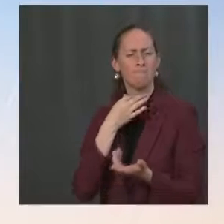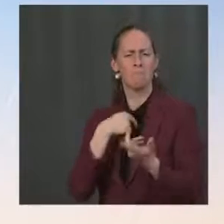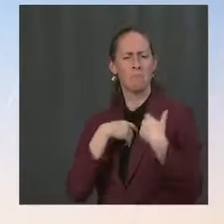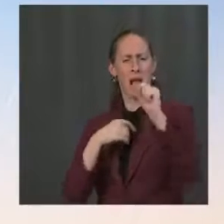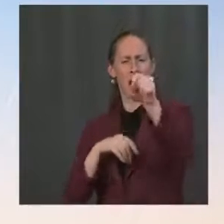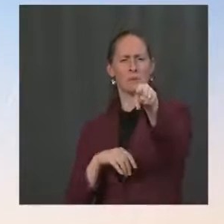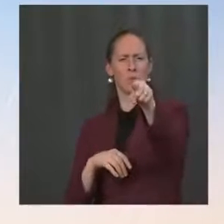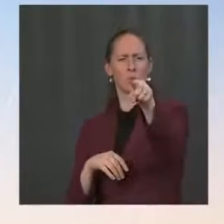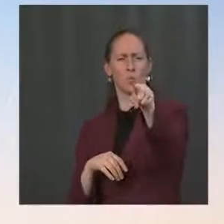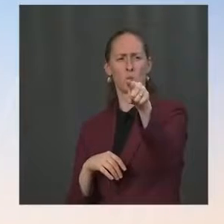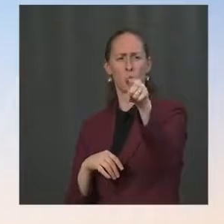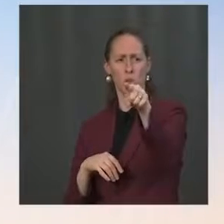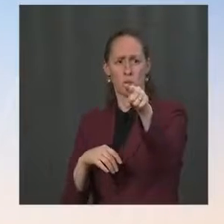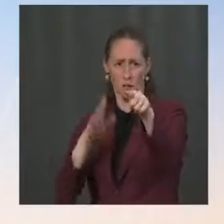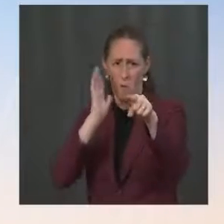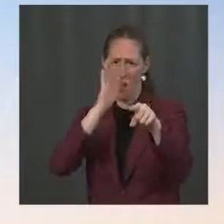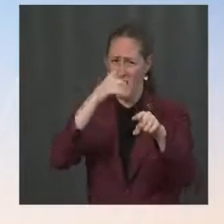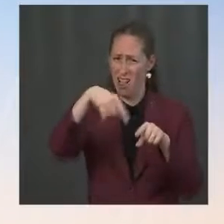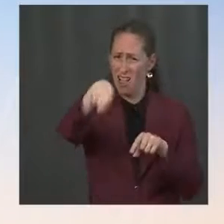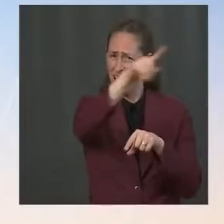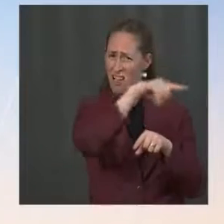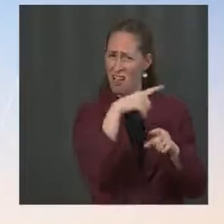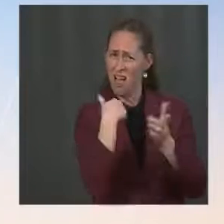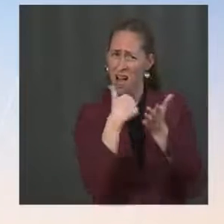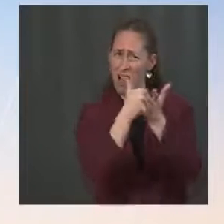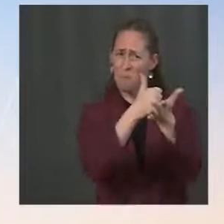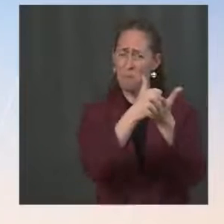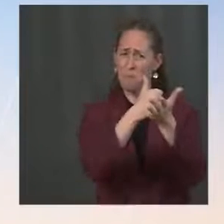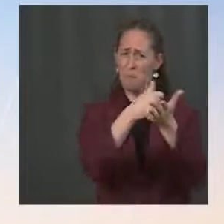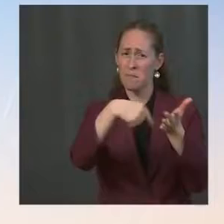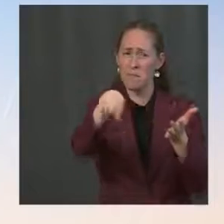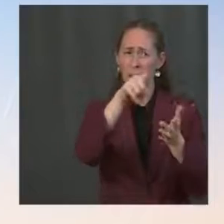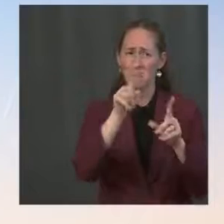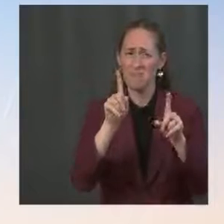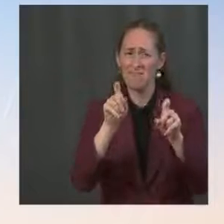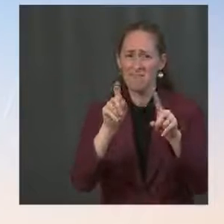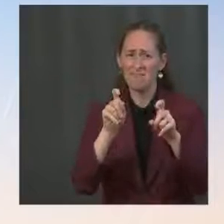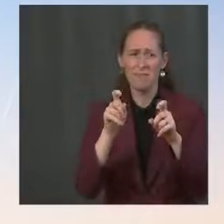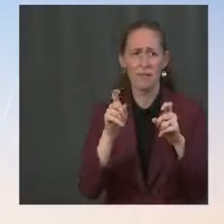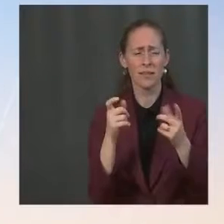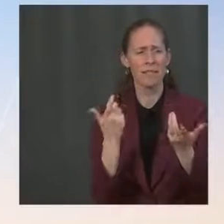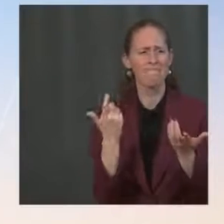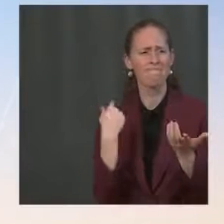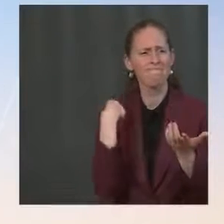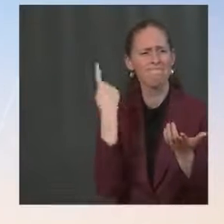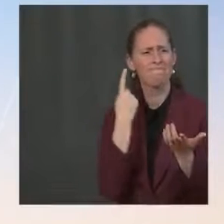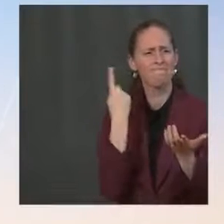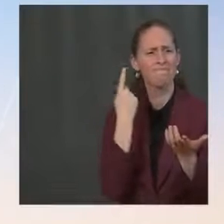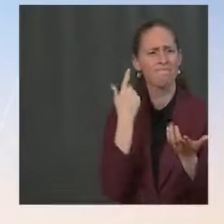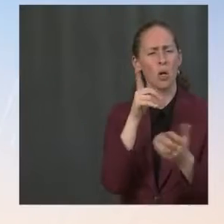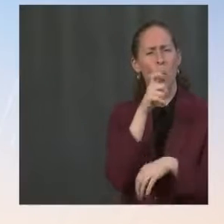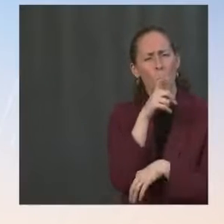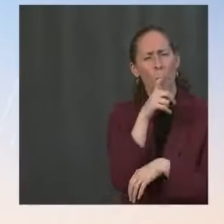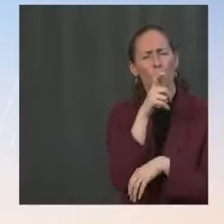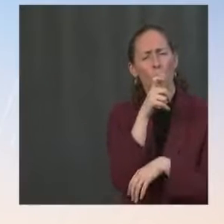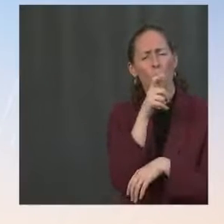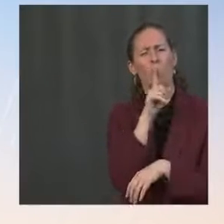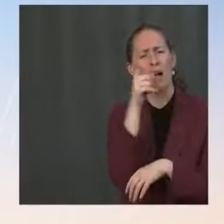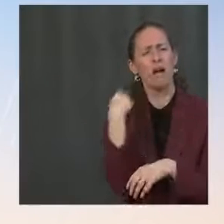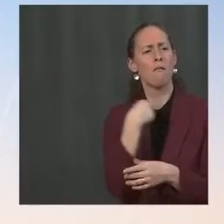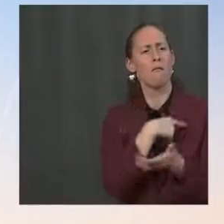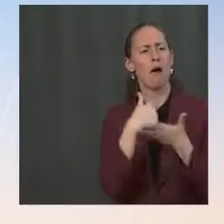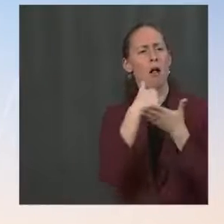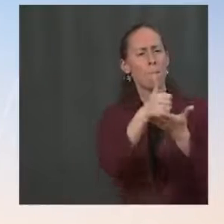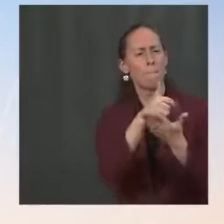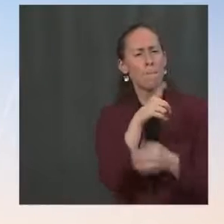prioritization and who really is eligible to get assistance going forward, considering what happened today? I know